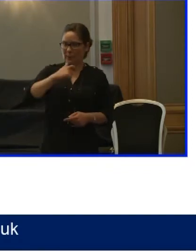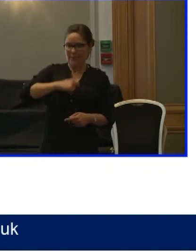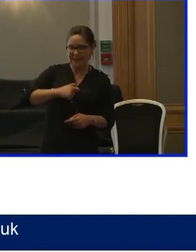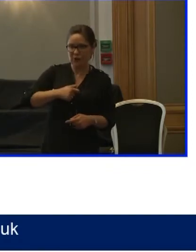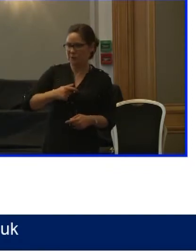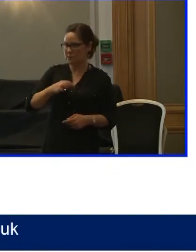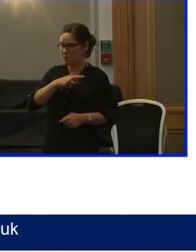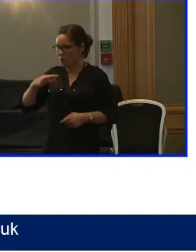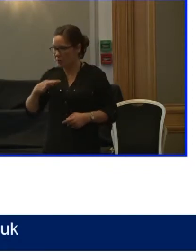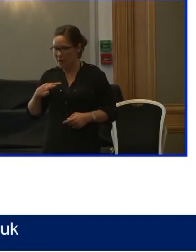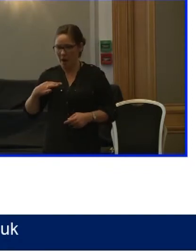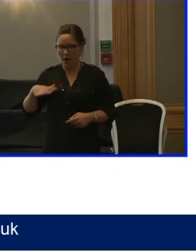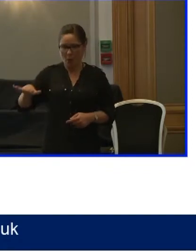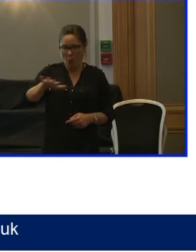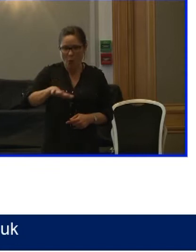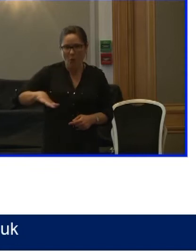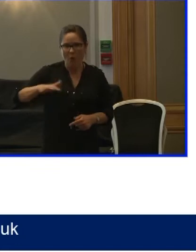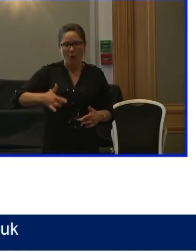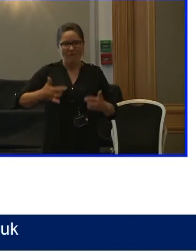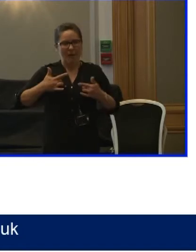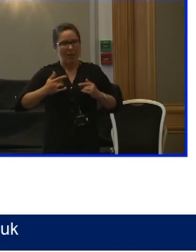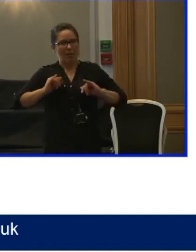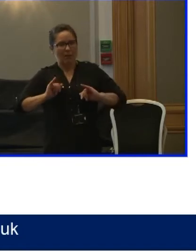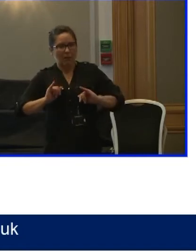for the clinician involved. In addition,